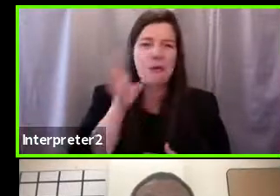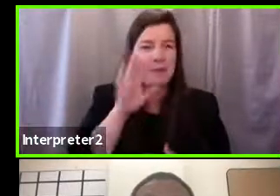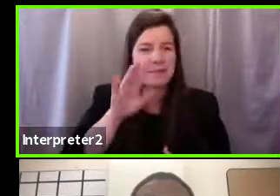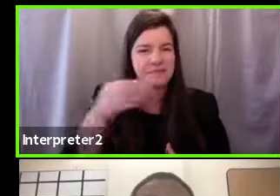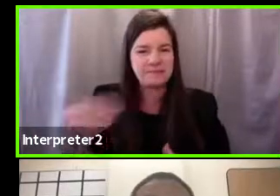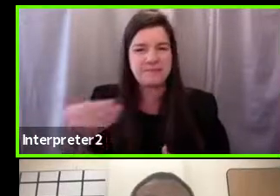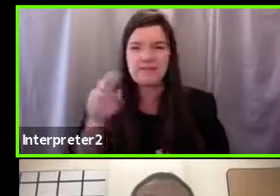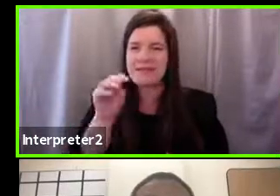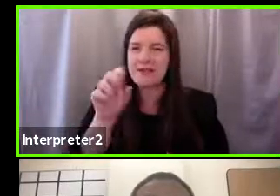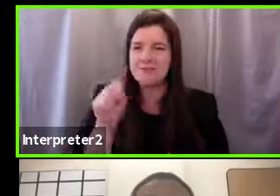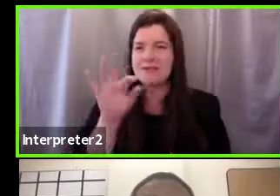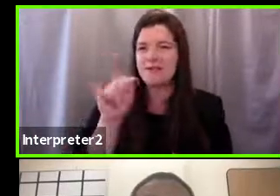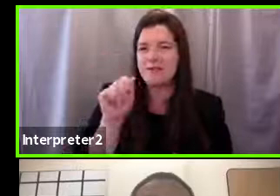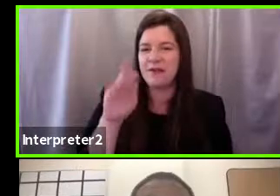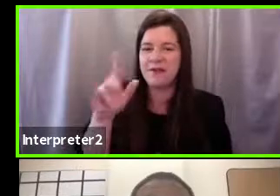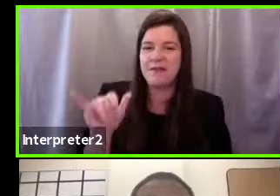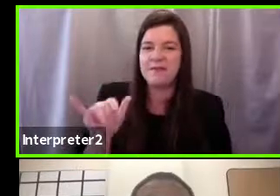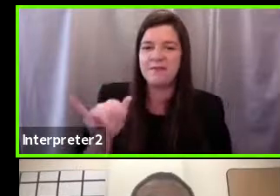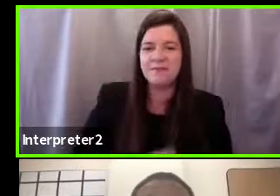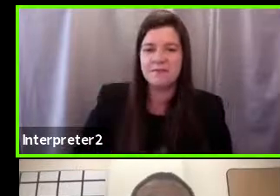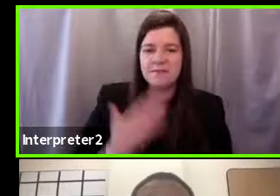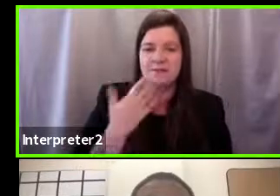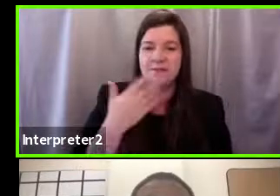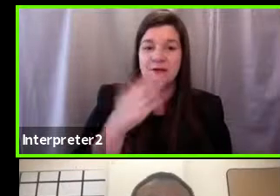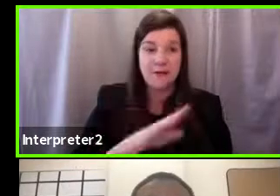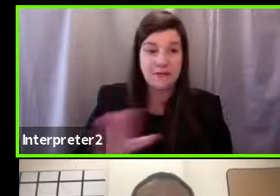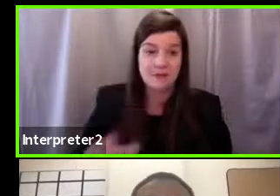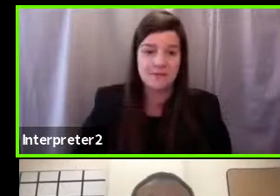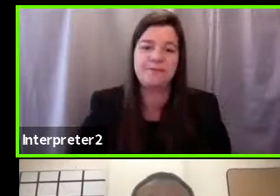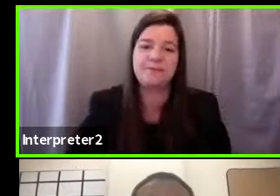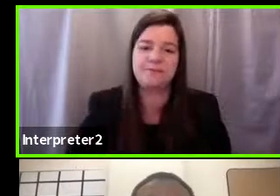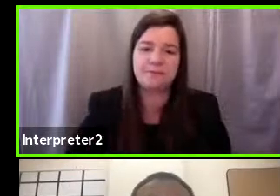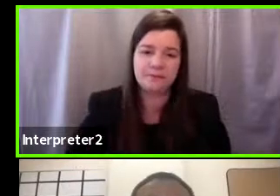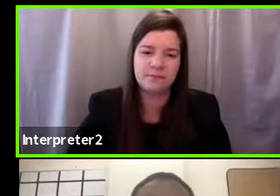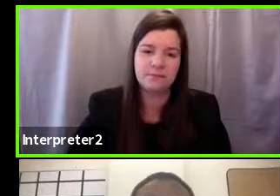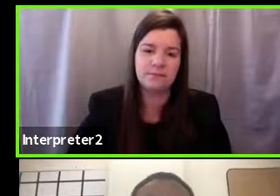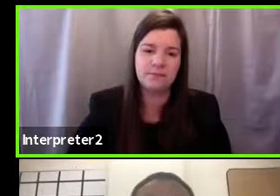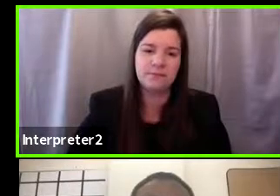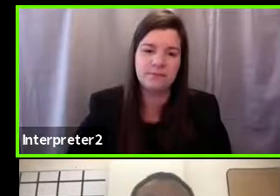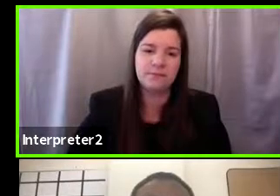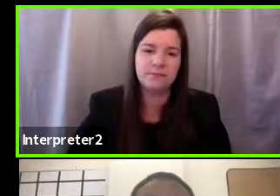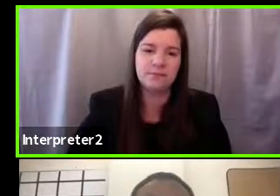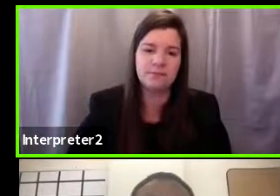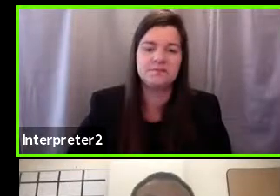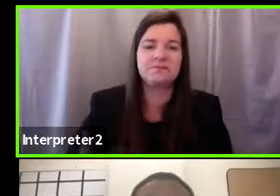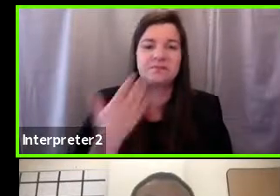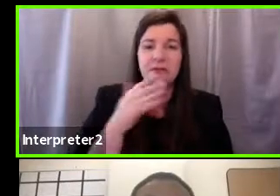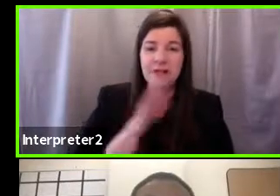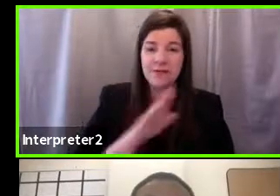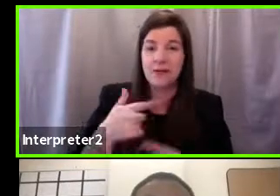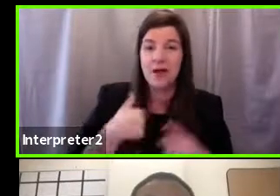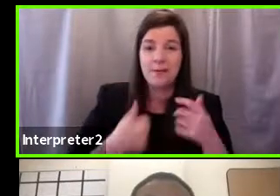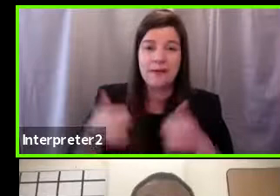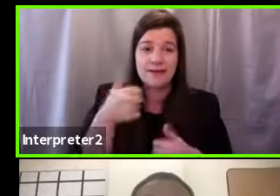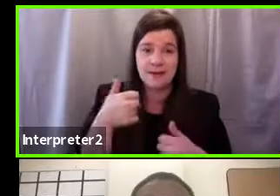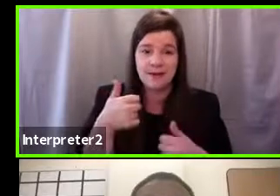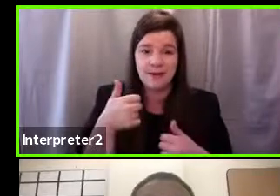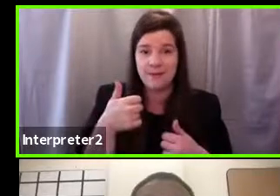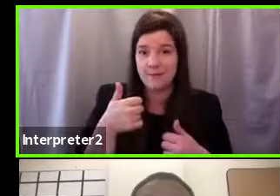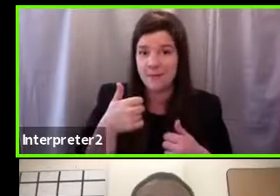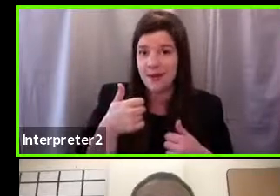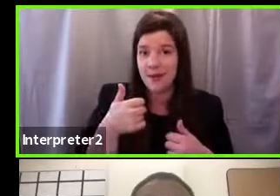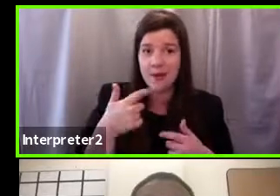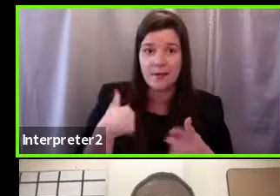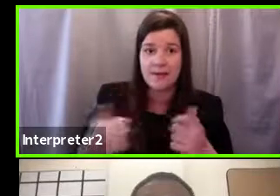Fairley. Again, Christine Fairley, Board of Physicians, Executive Director. I think our report actually looks pretty good this